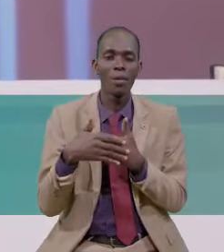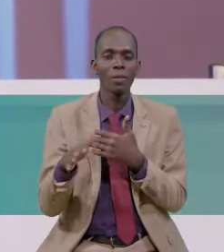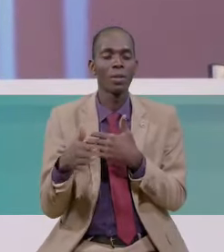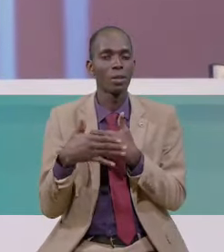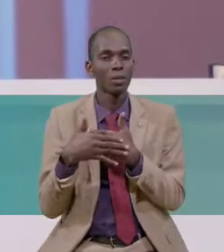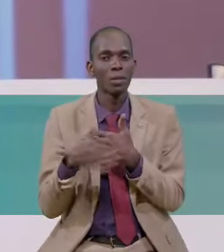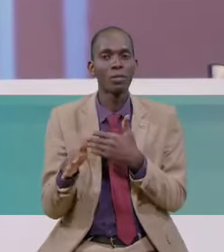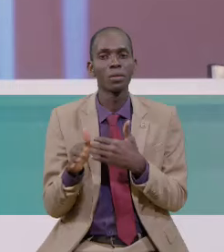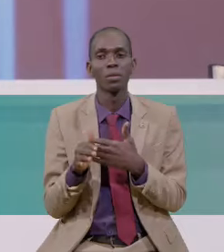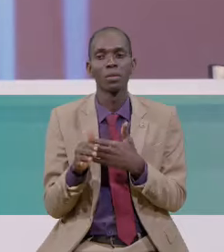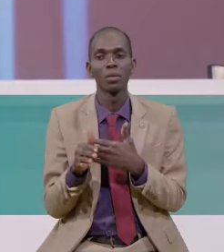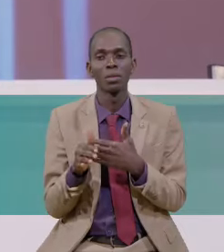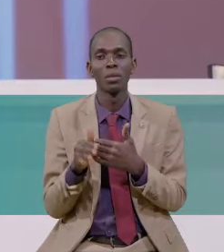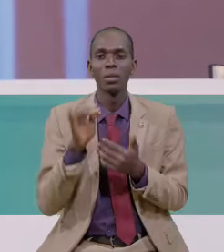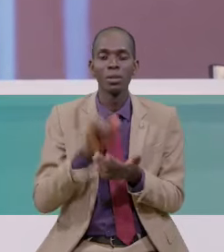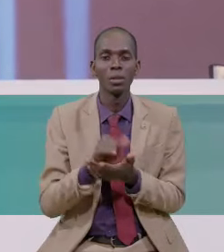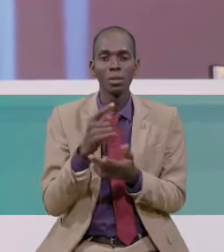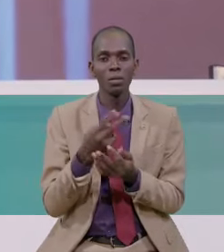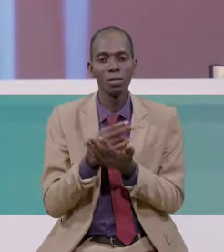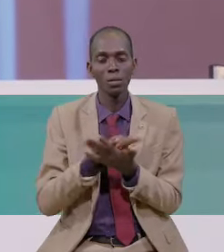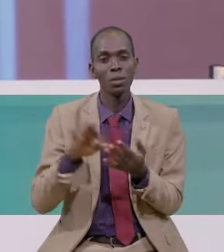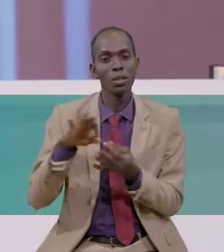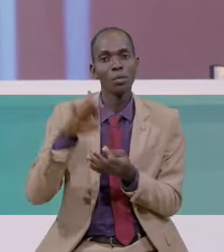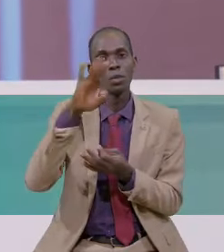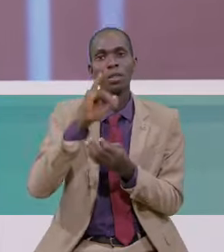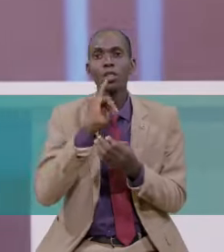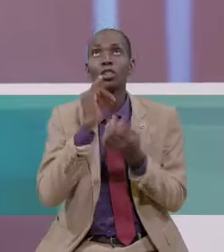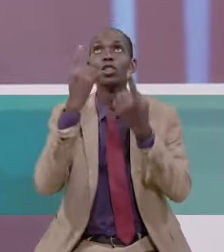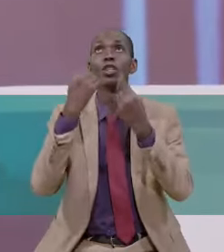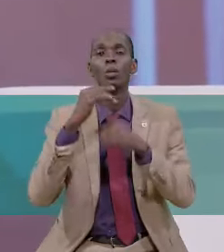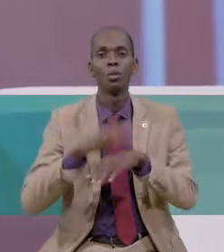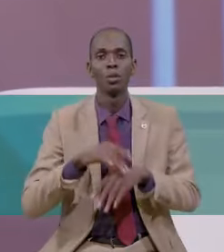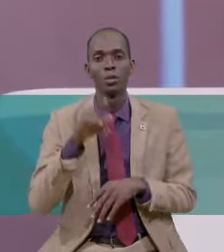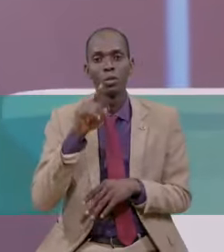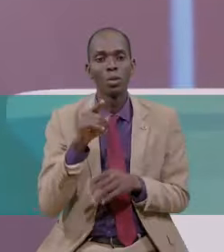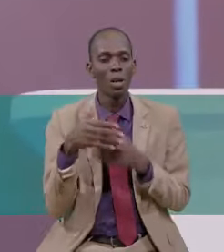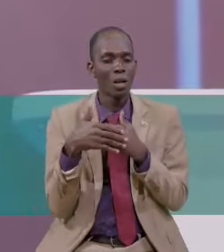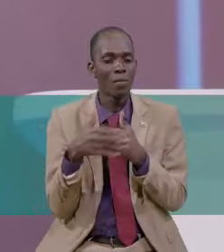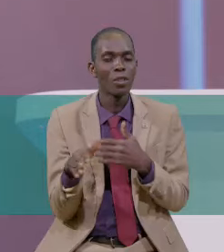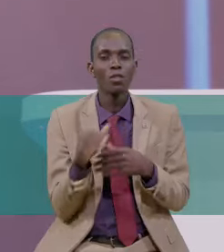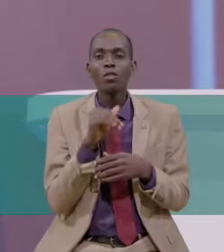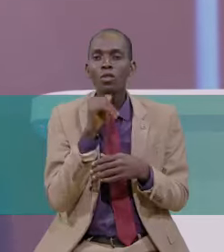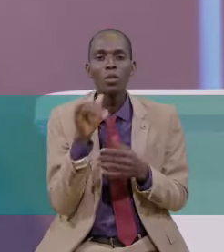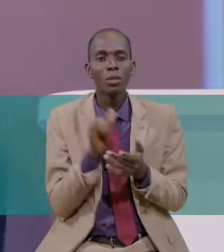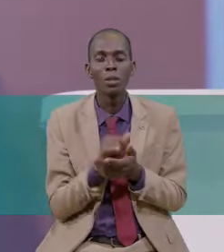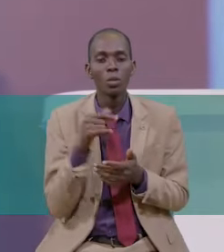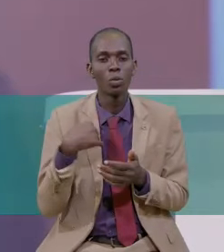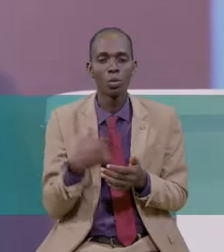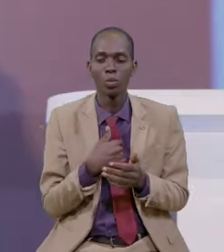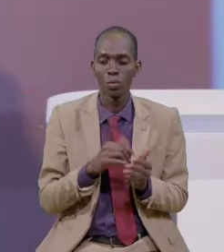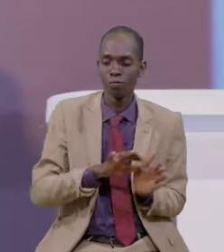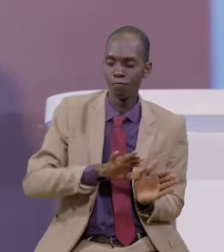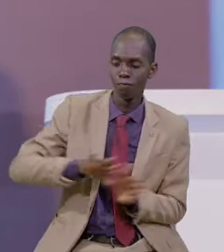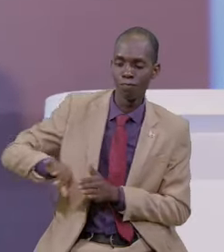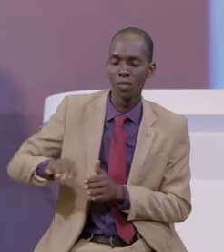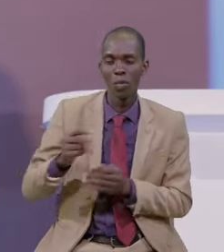after that the Holy Ghost is come upon you. After, not that we push the Holy Ghost aside. Holy